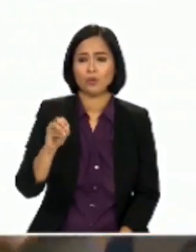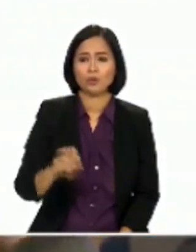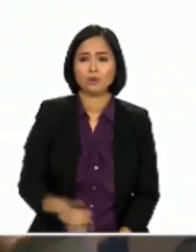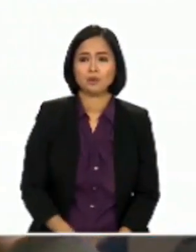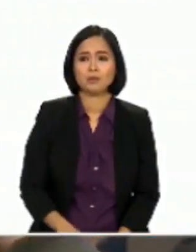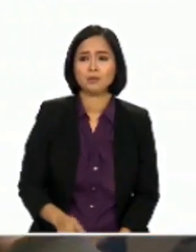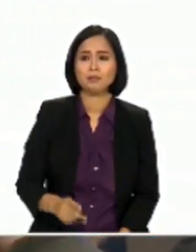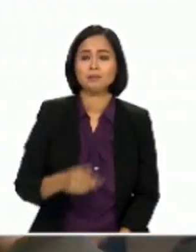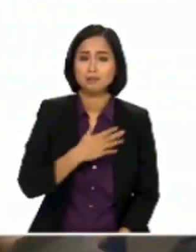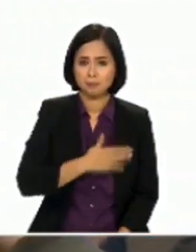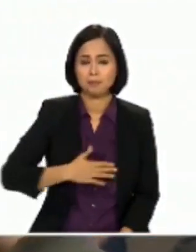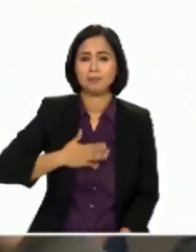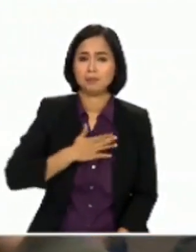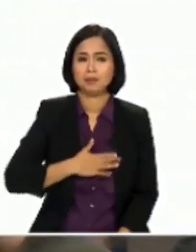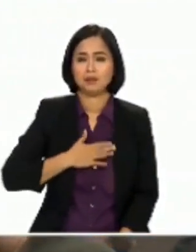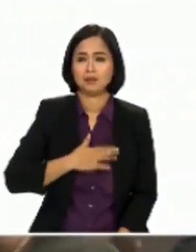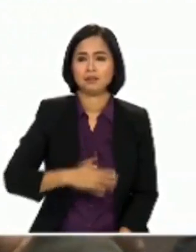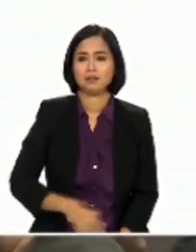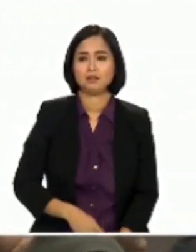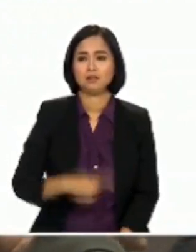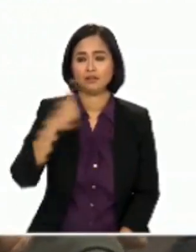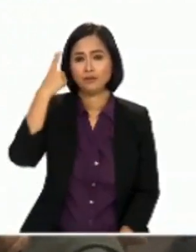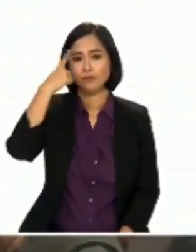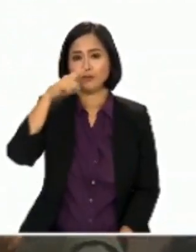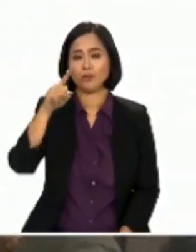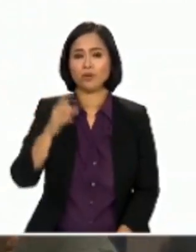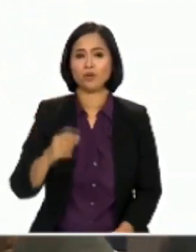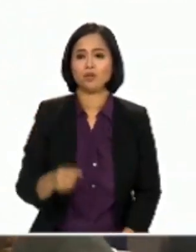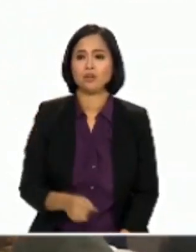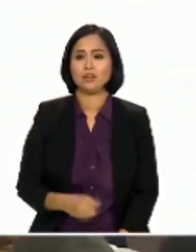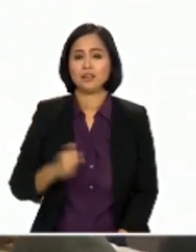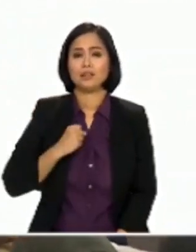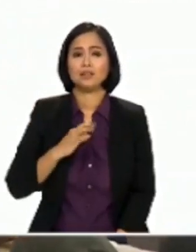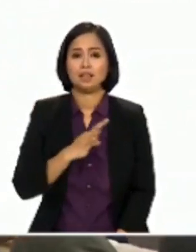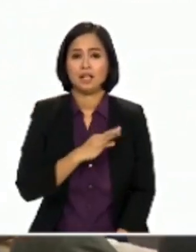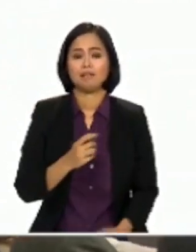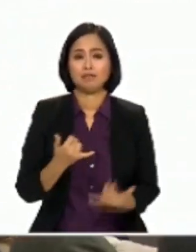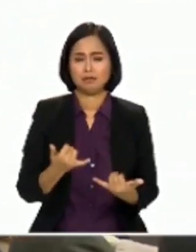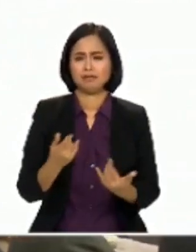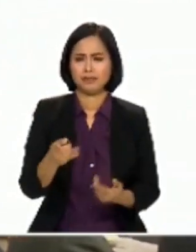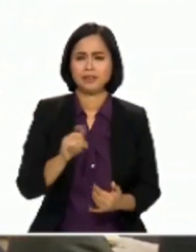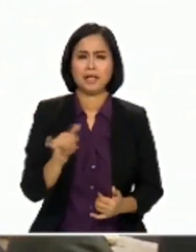Secretary Anyo, he's the former chief of staff. He's also a military man.